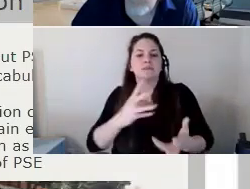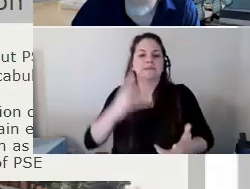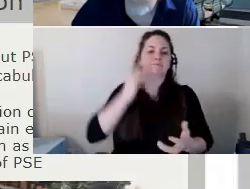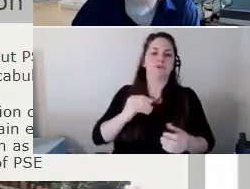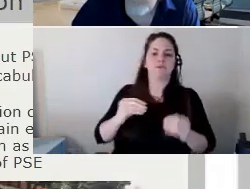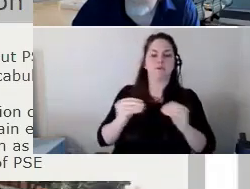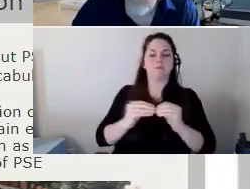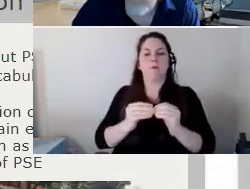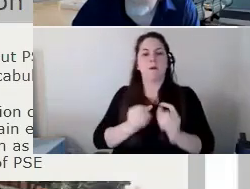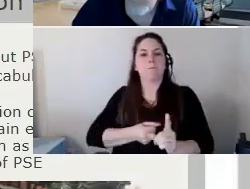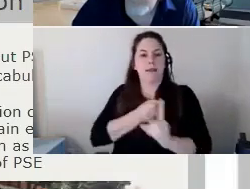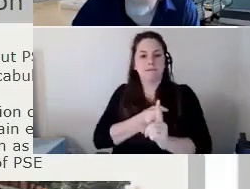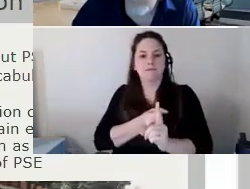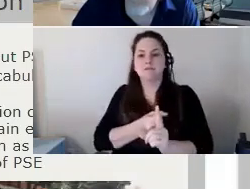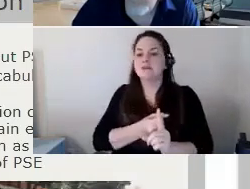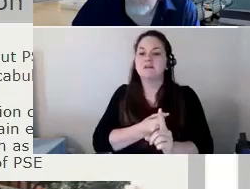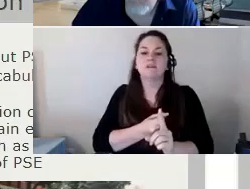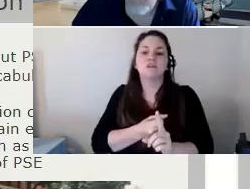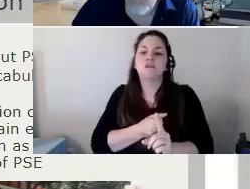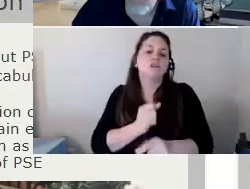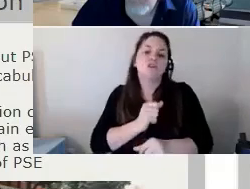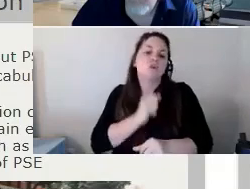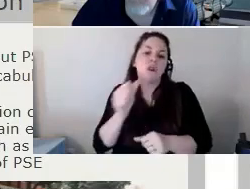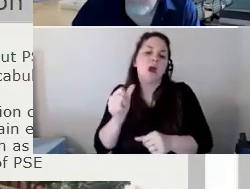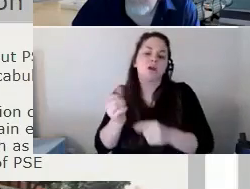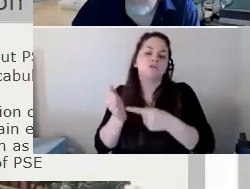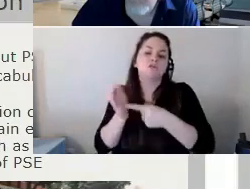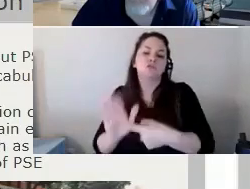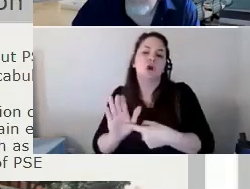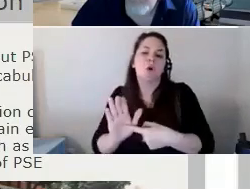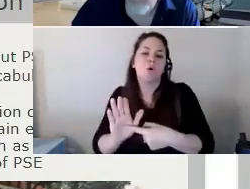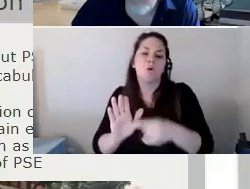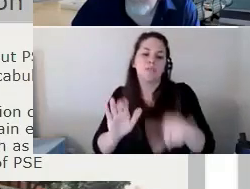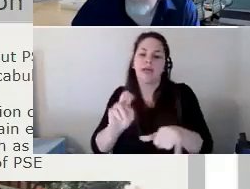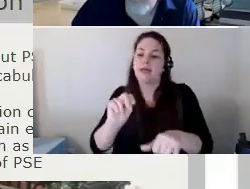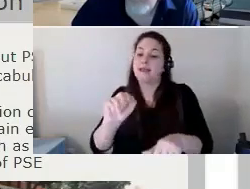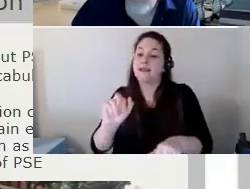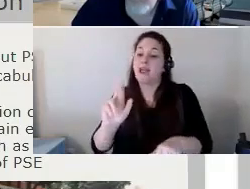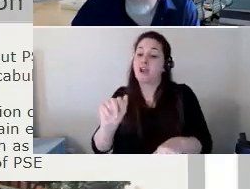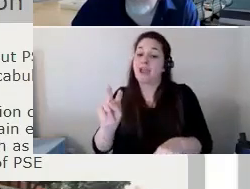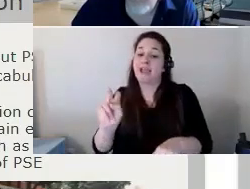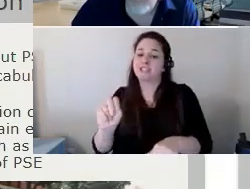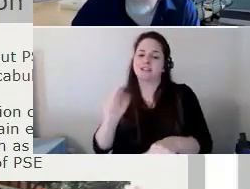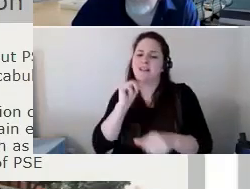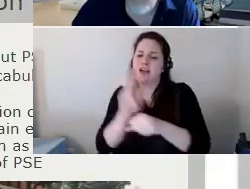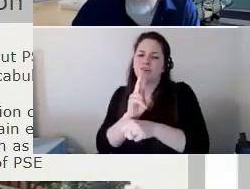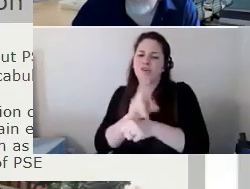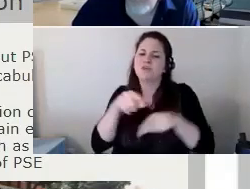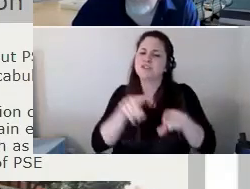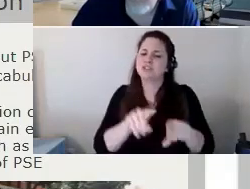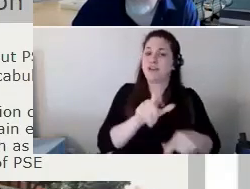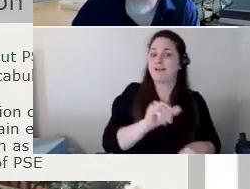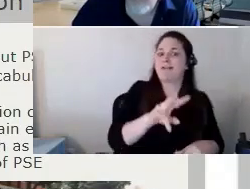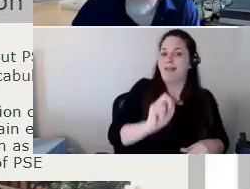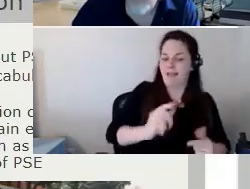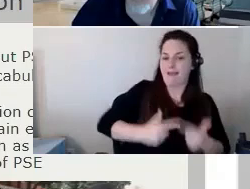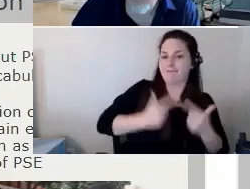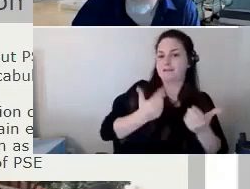You won't play your video at a live session. I mean, your narration in a live session because you're there.